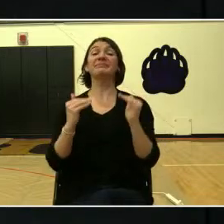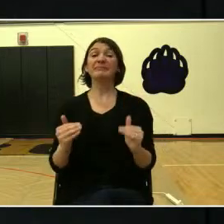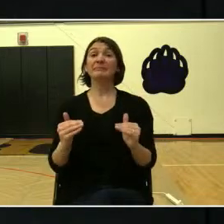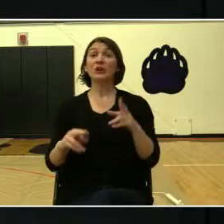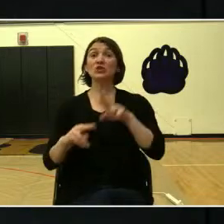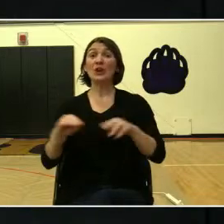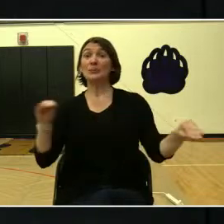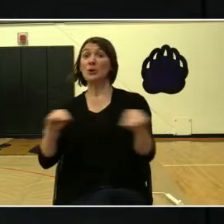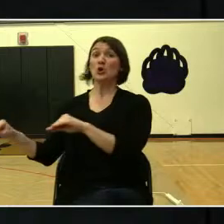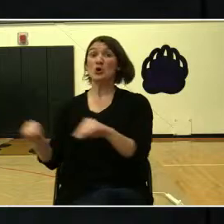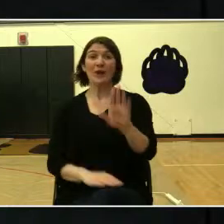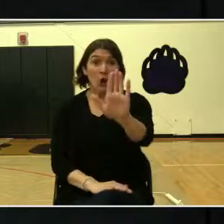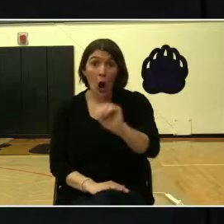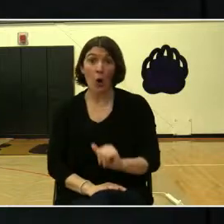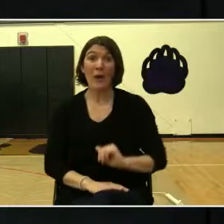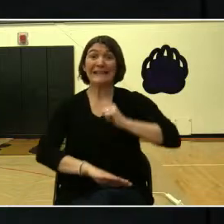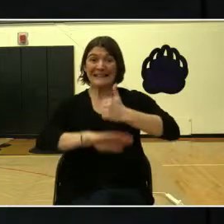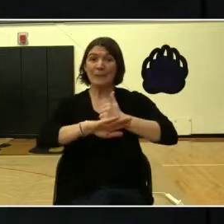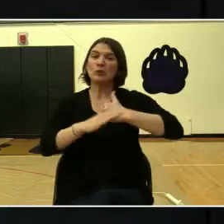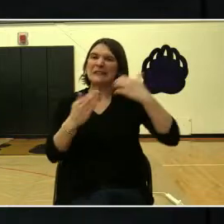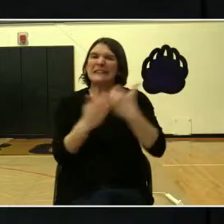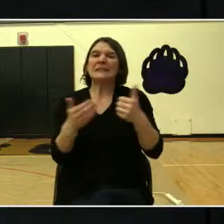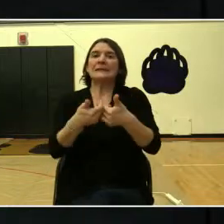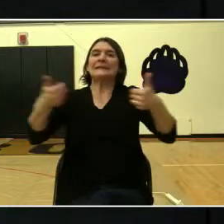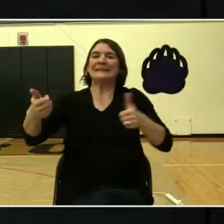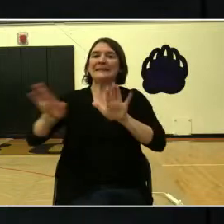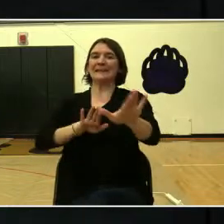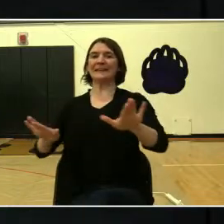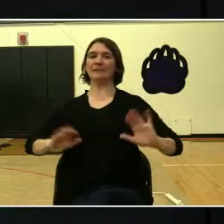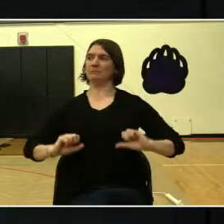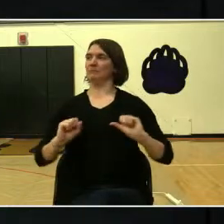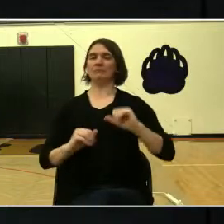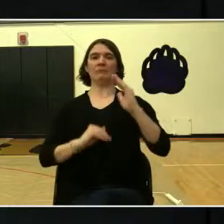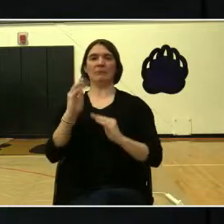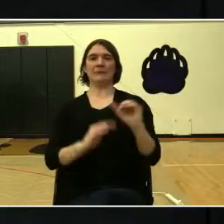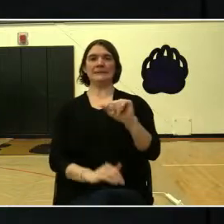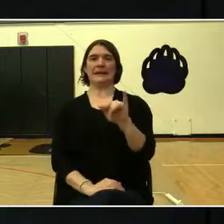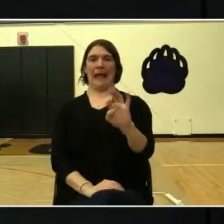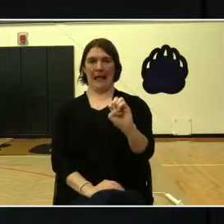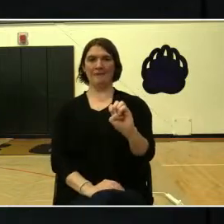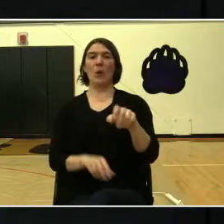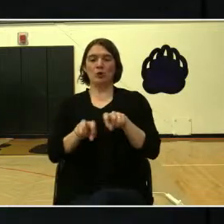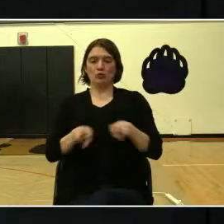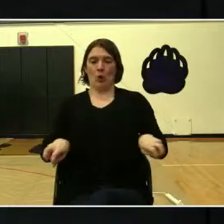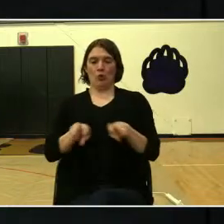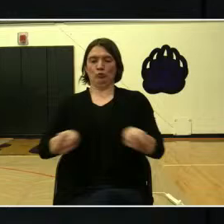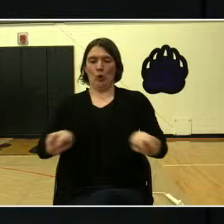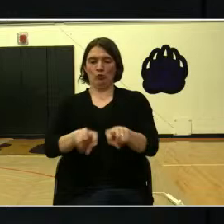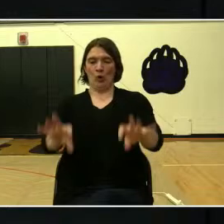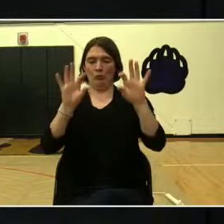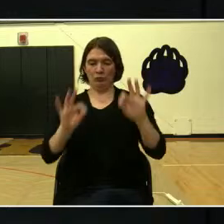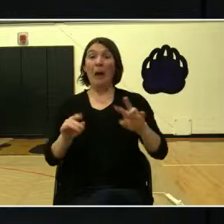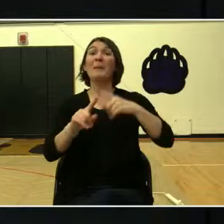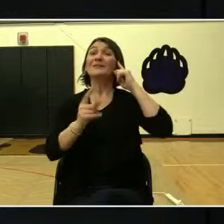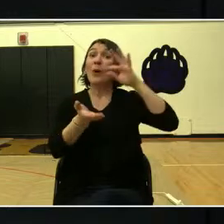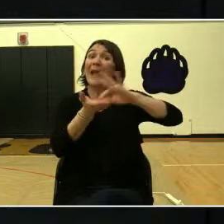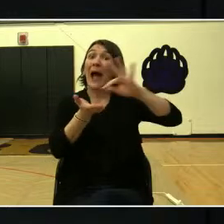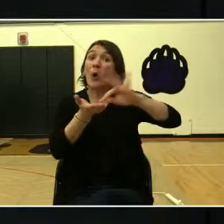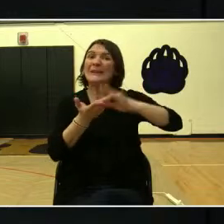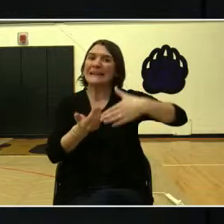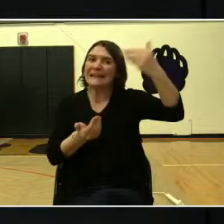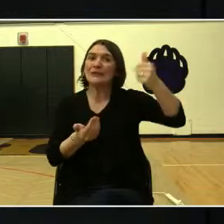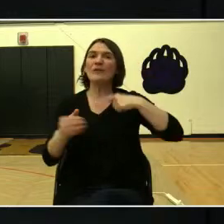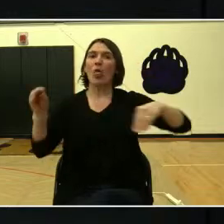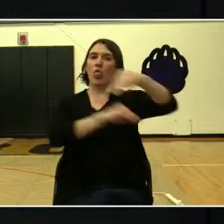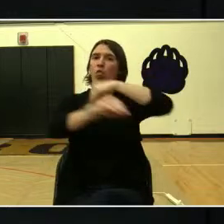move the chairs they're set up to maximize social distancing keeping the rows aligned allows the counters to be accurate